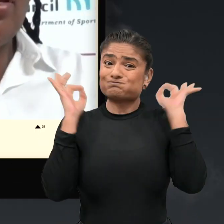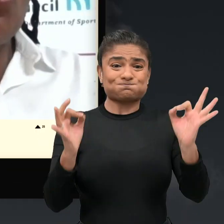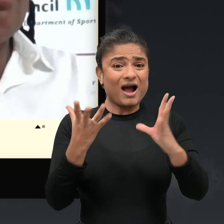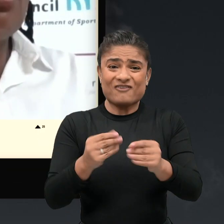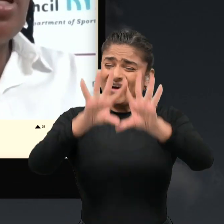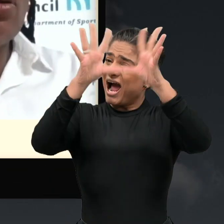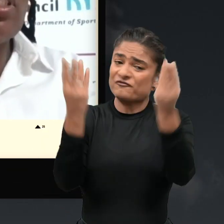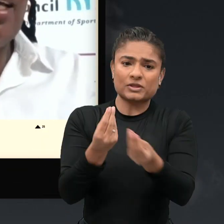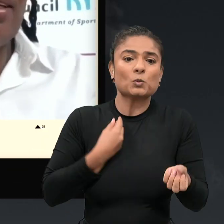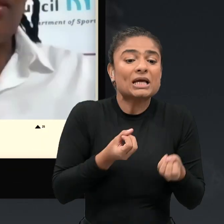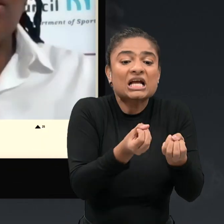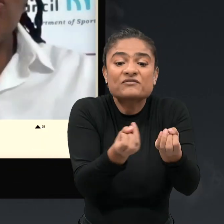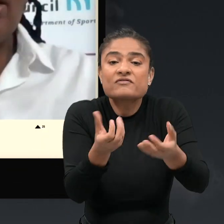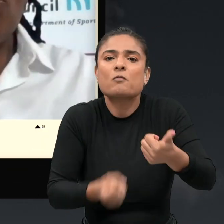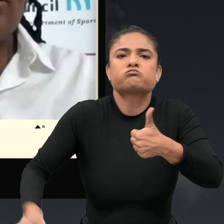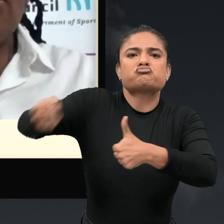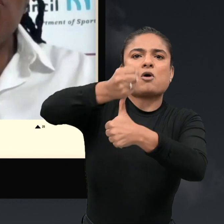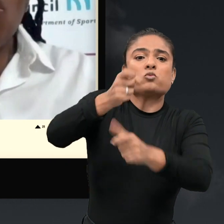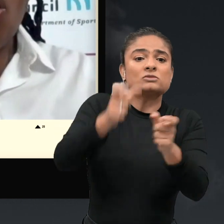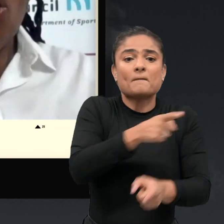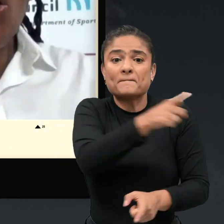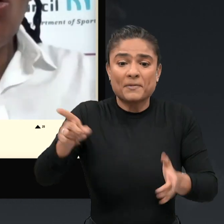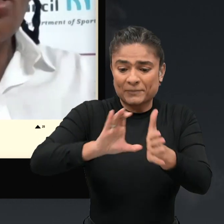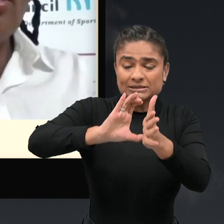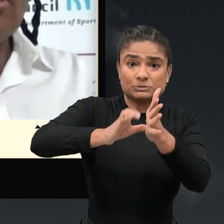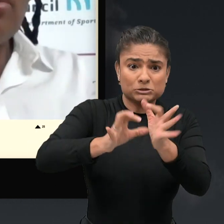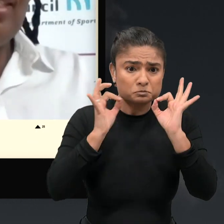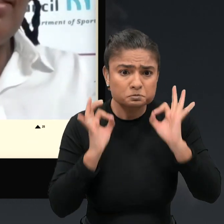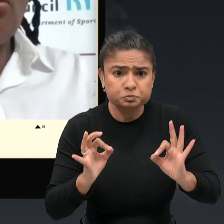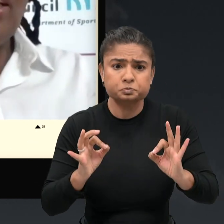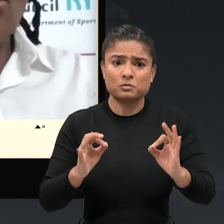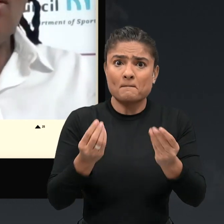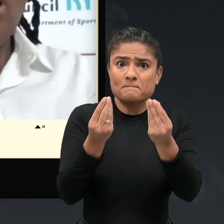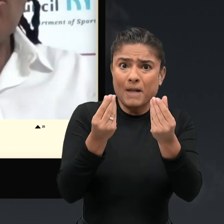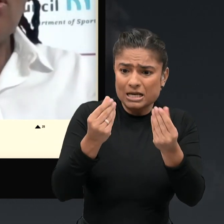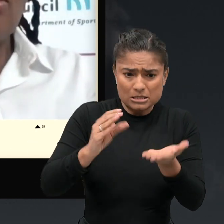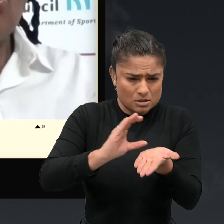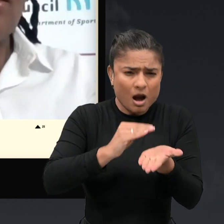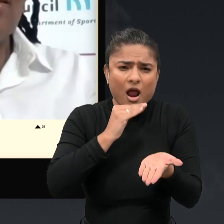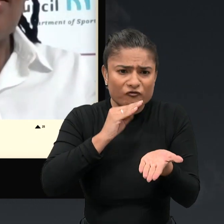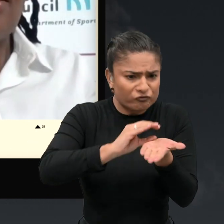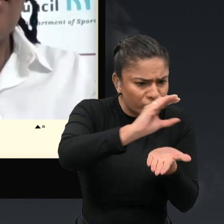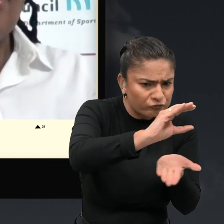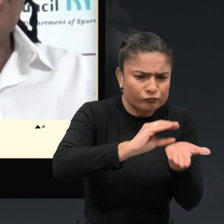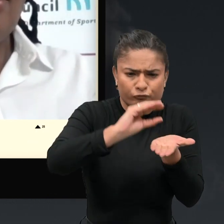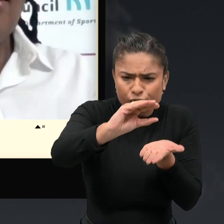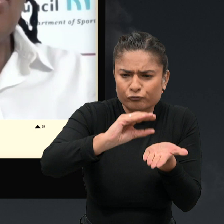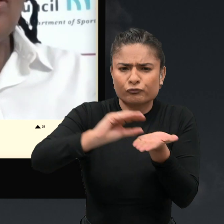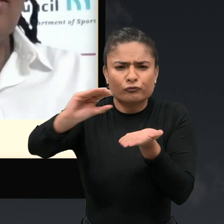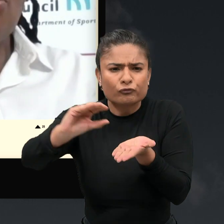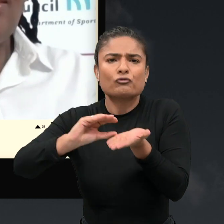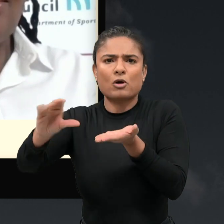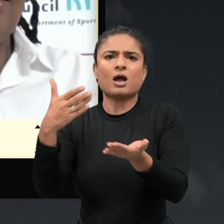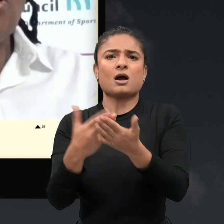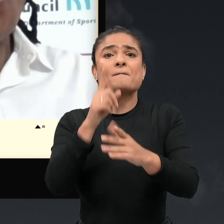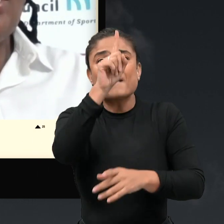are there. We even prioritize to say we'll give more or give substantial amounts to artists